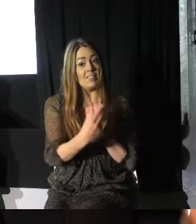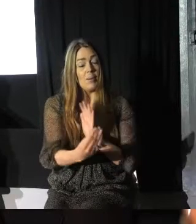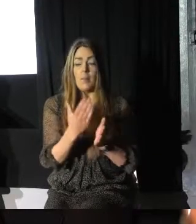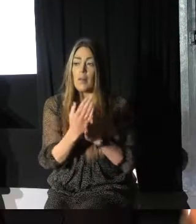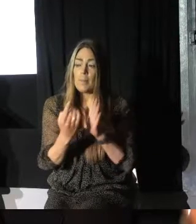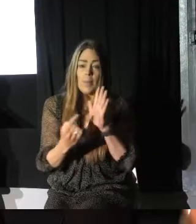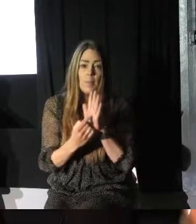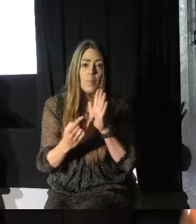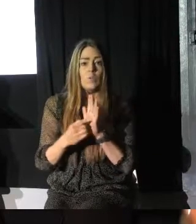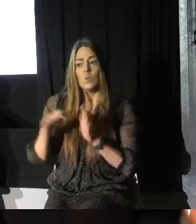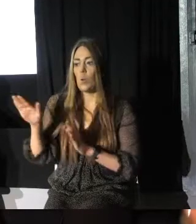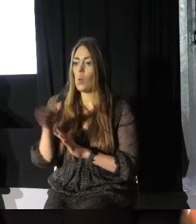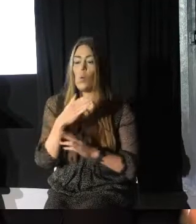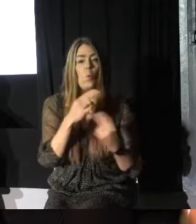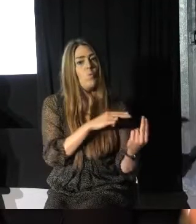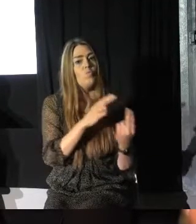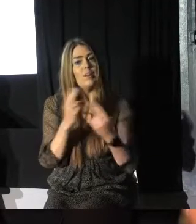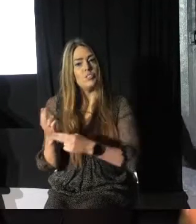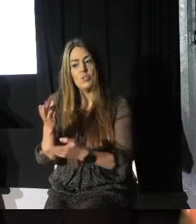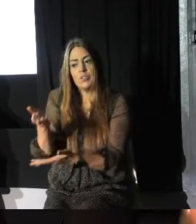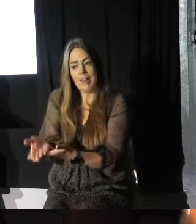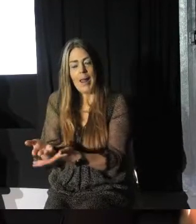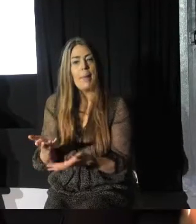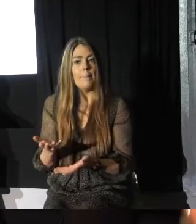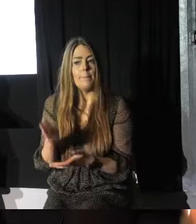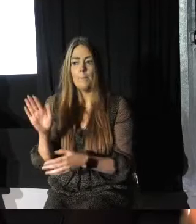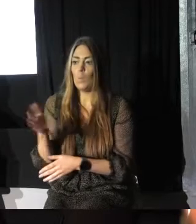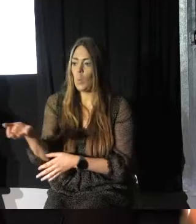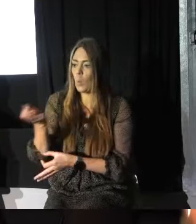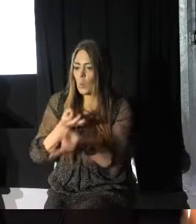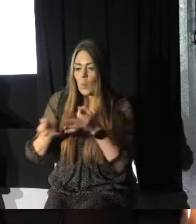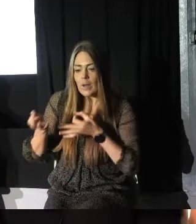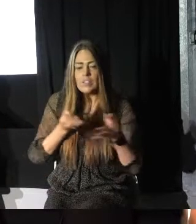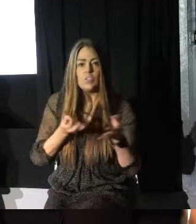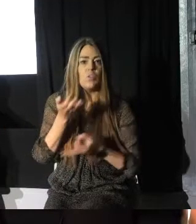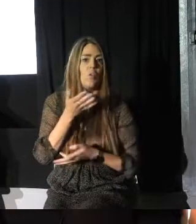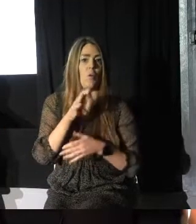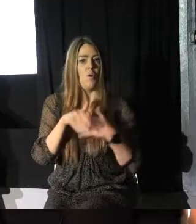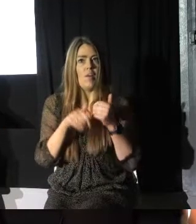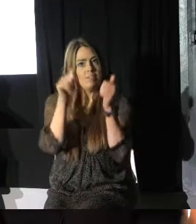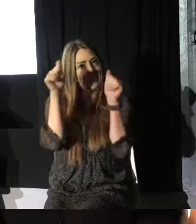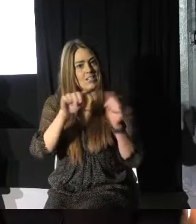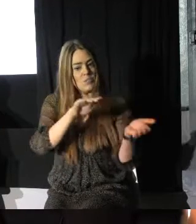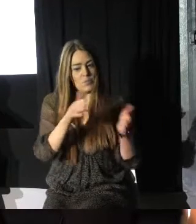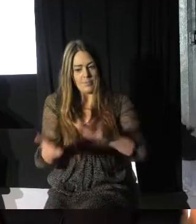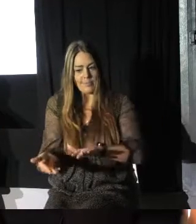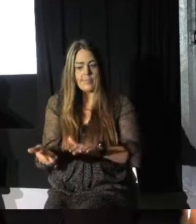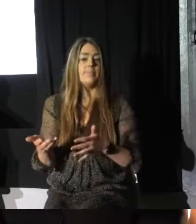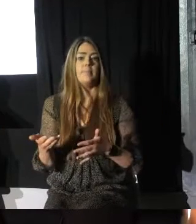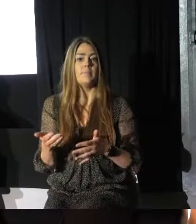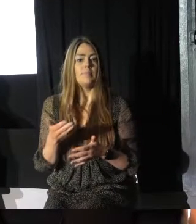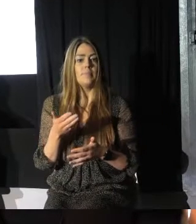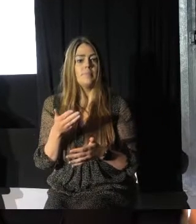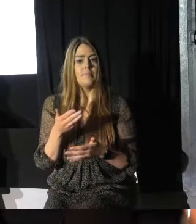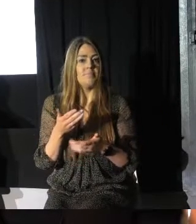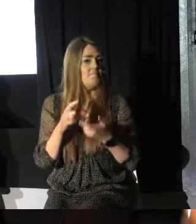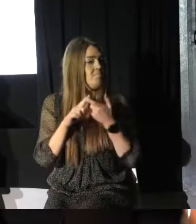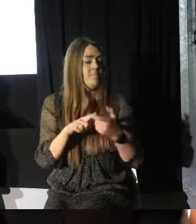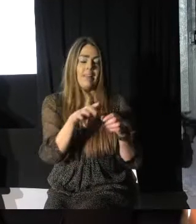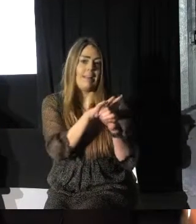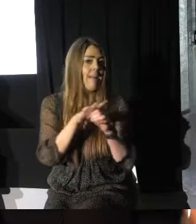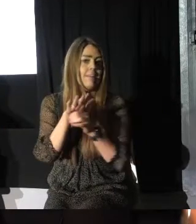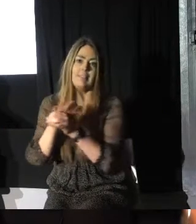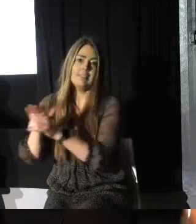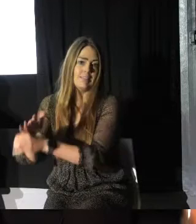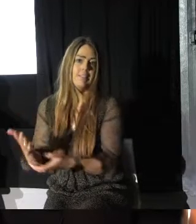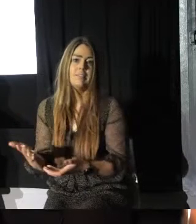that with all of these restitution claims, with all of these questions over the toppling of statues, it's a case-by-case approach. I